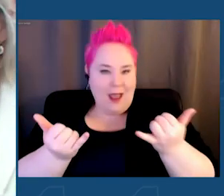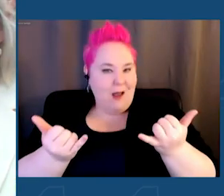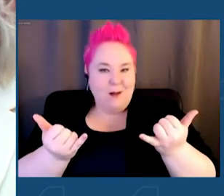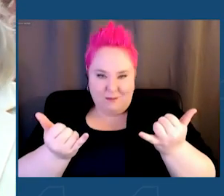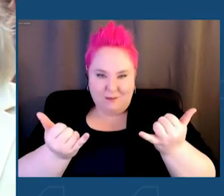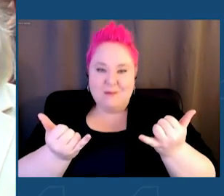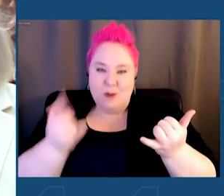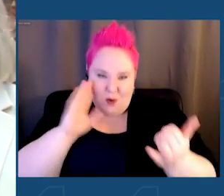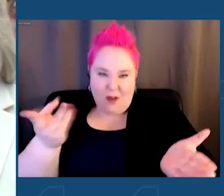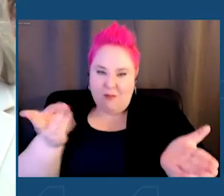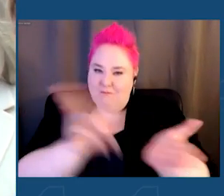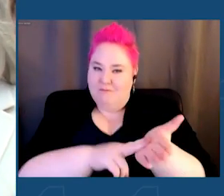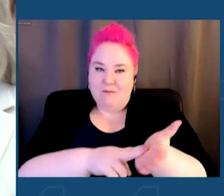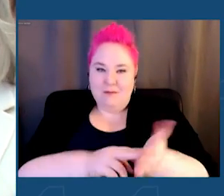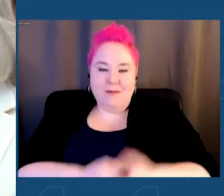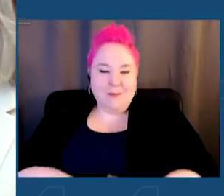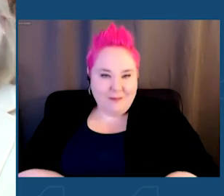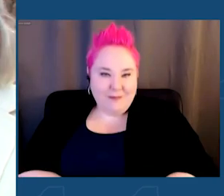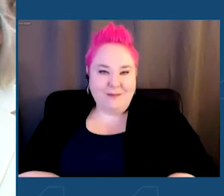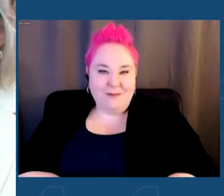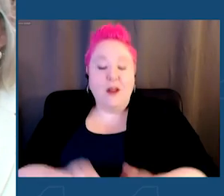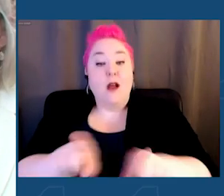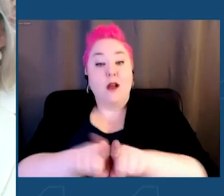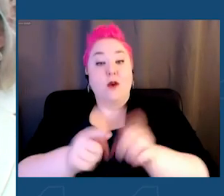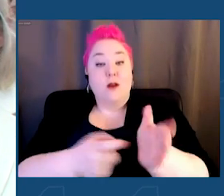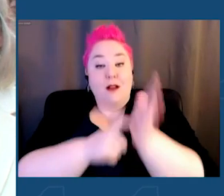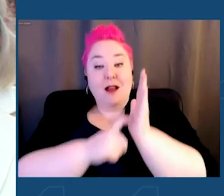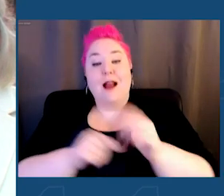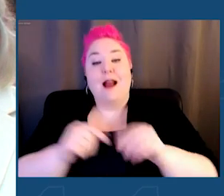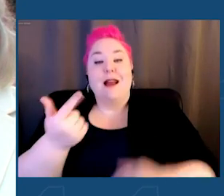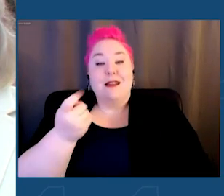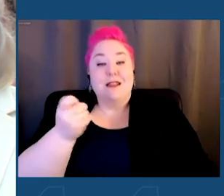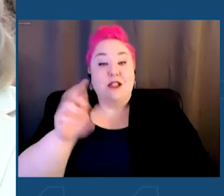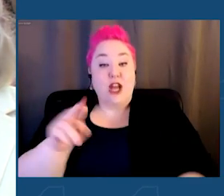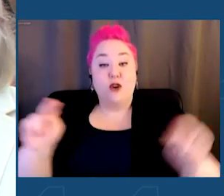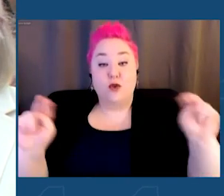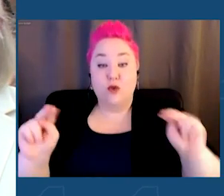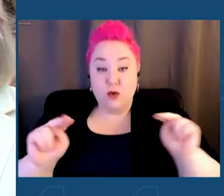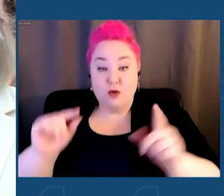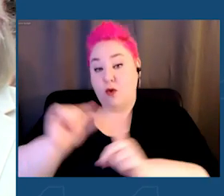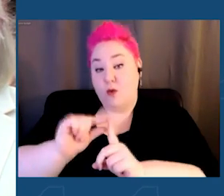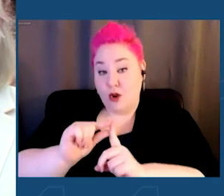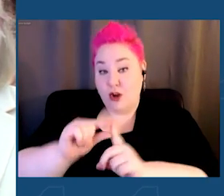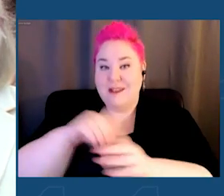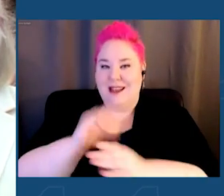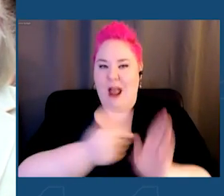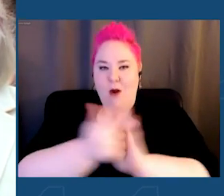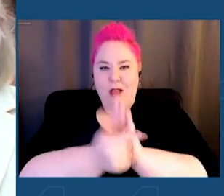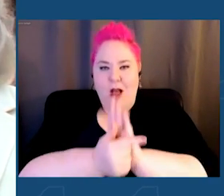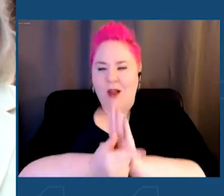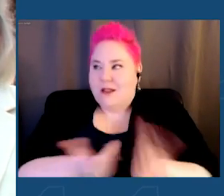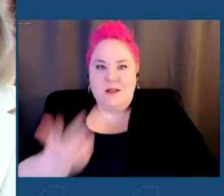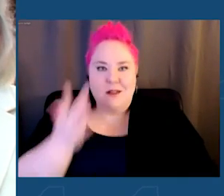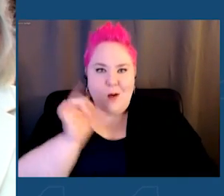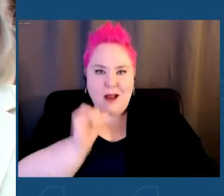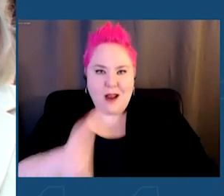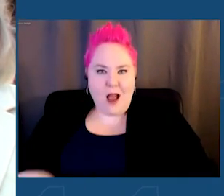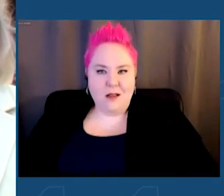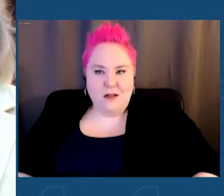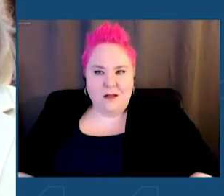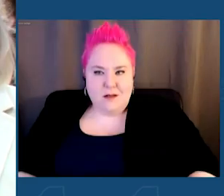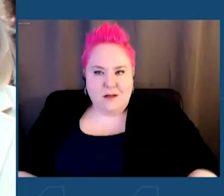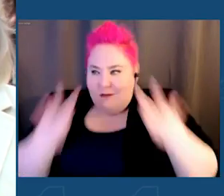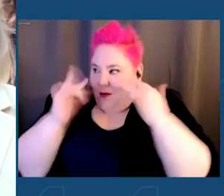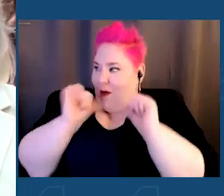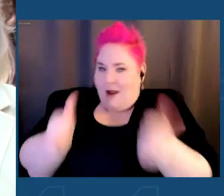well. We're also requiring gender-neutral terms in our laws, because why not? Why not? Why not? That's all you